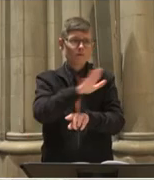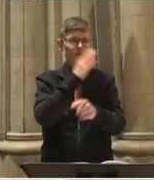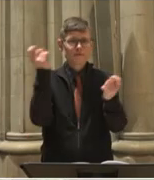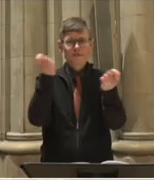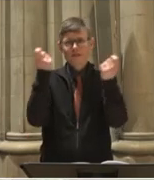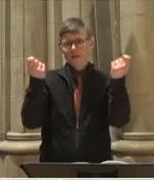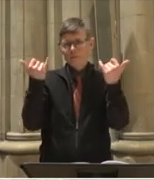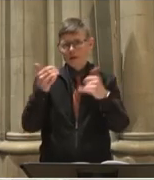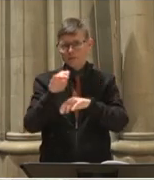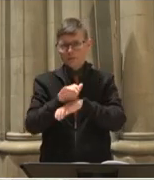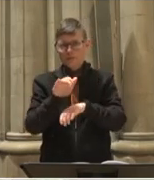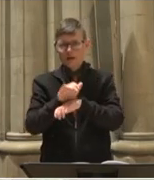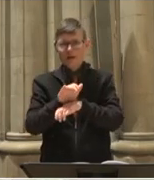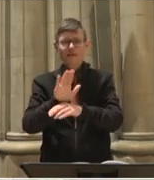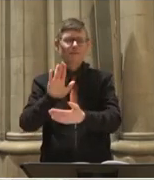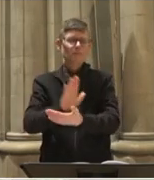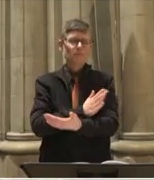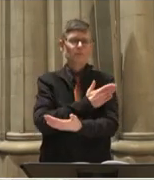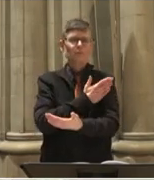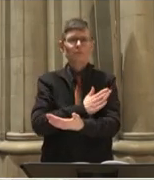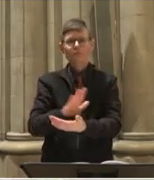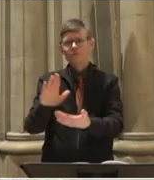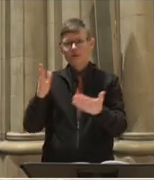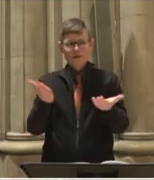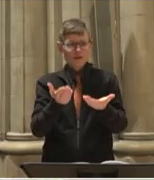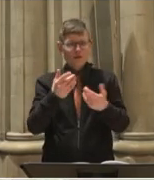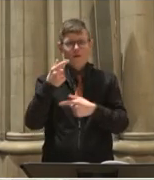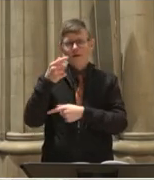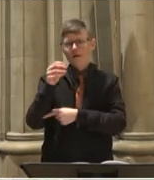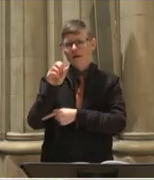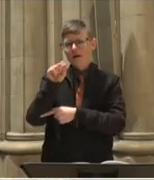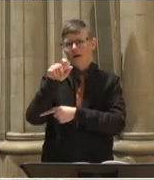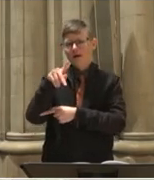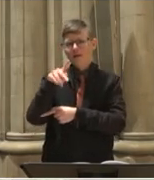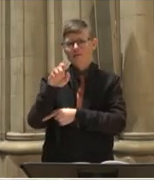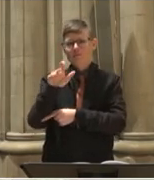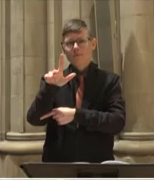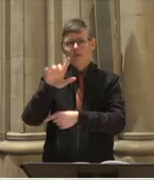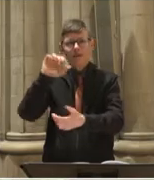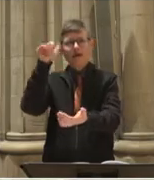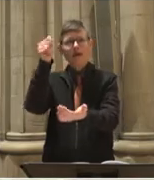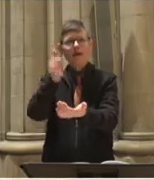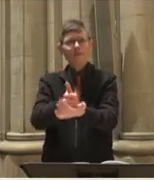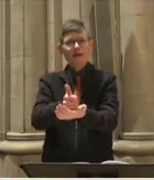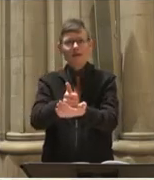tonight the music that is gospel. Amen.